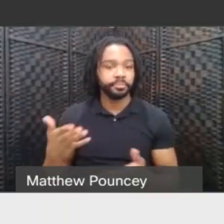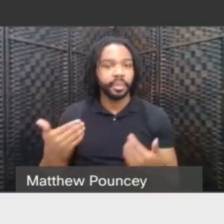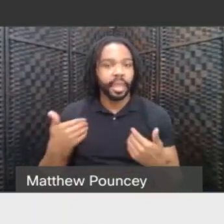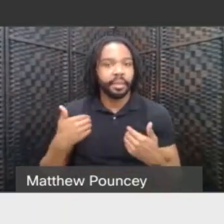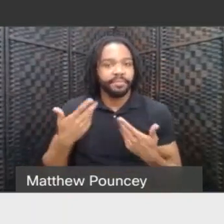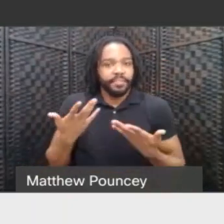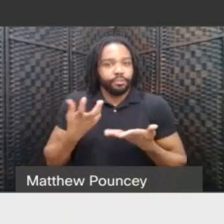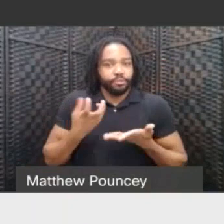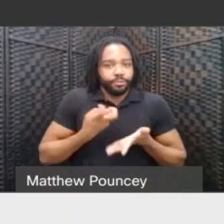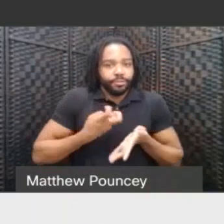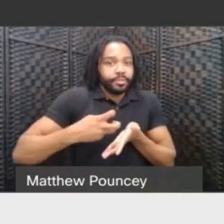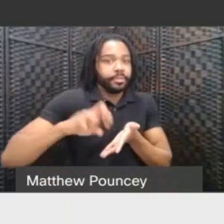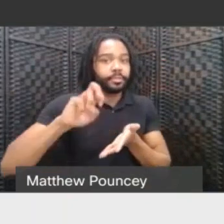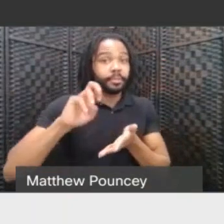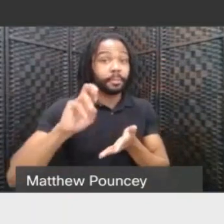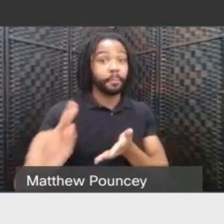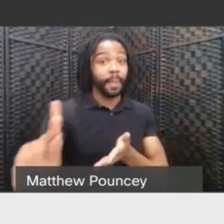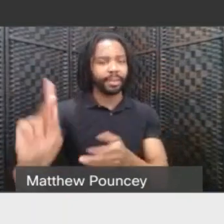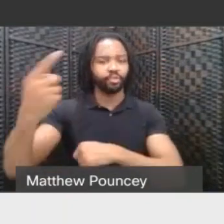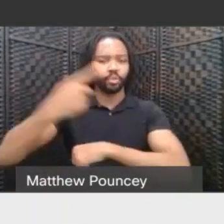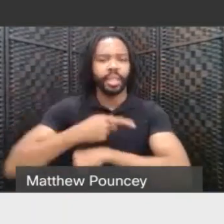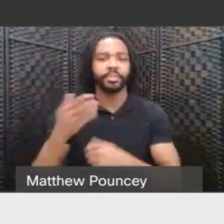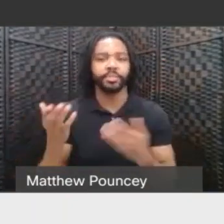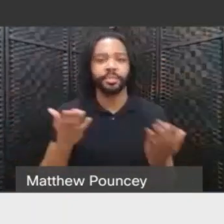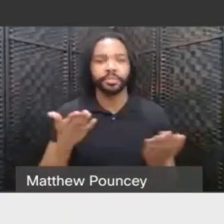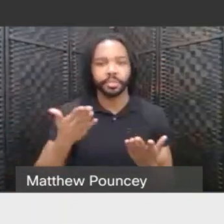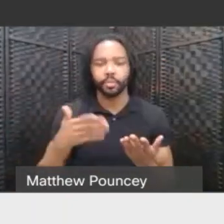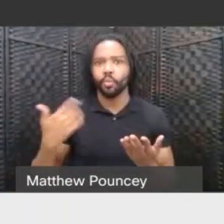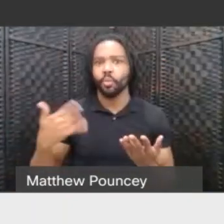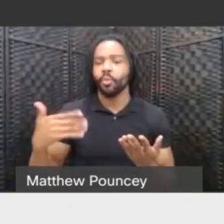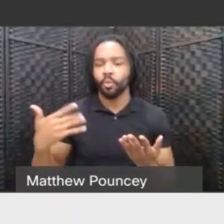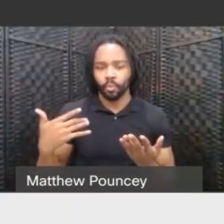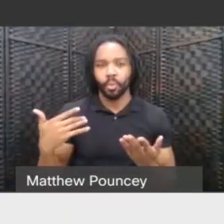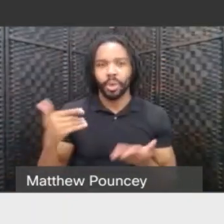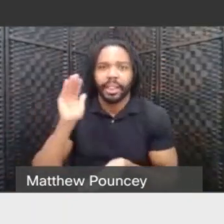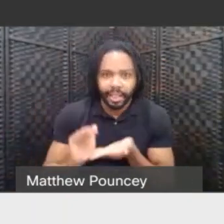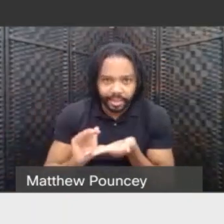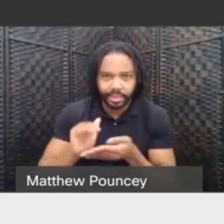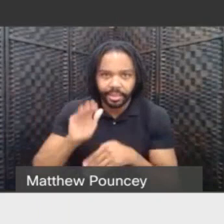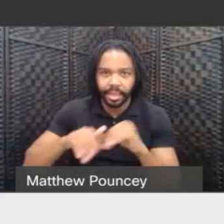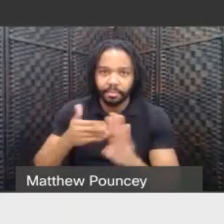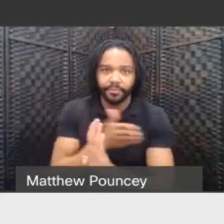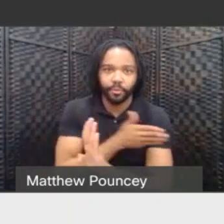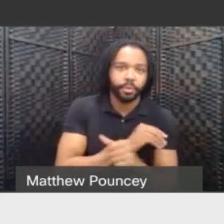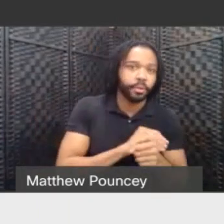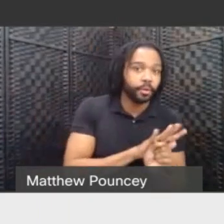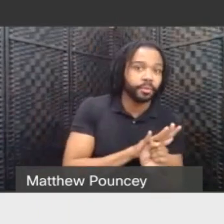transitioned back into some day services, significantly fewer than we had